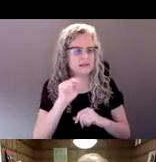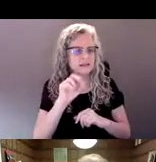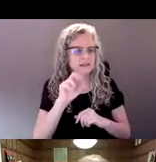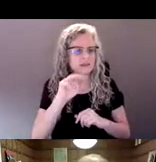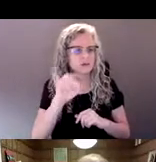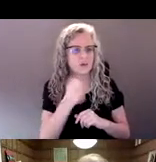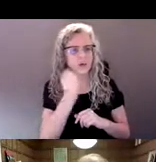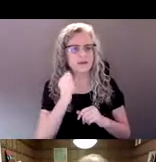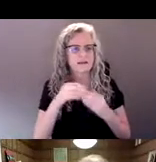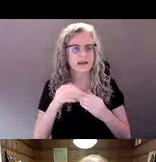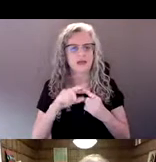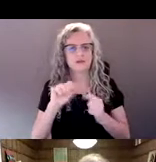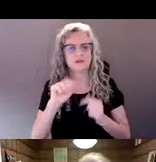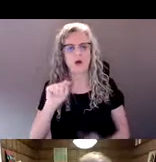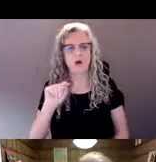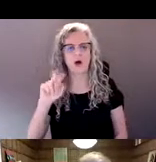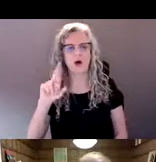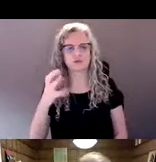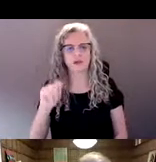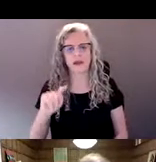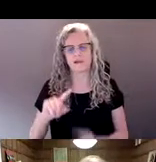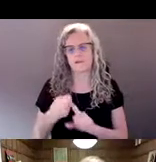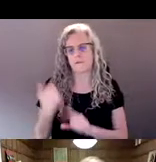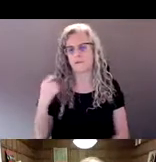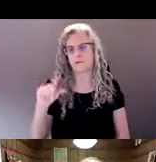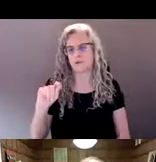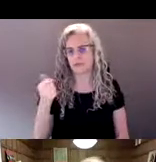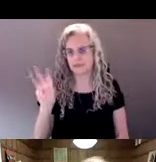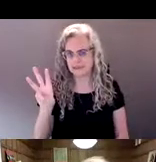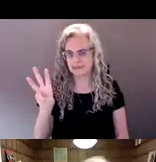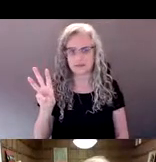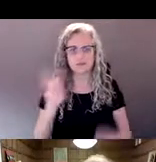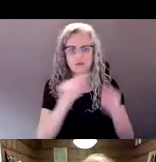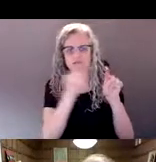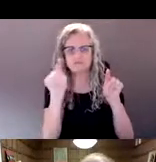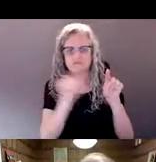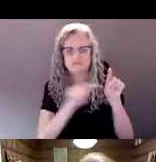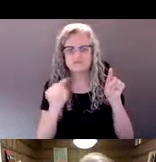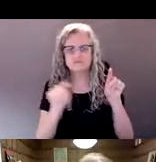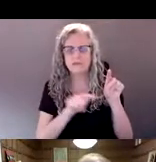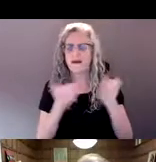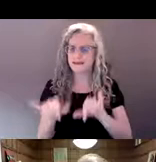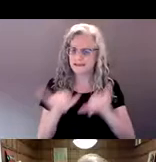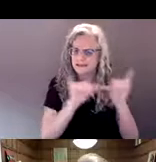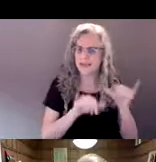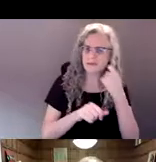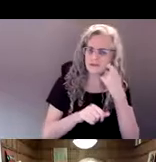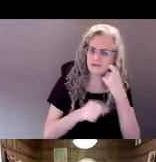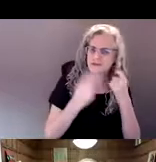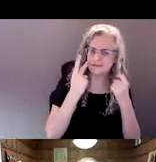in 2016. And you can see arguments that sound a lot like Kevin MacDonald, and not necessarily